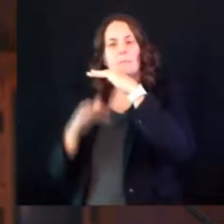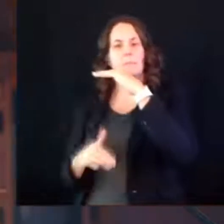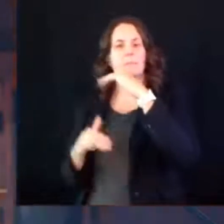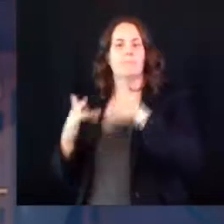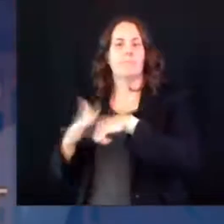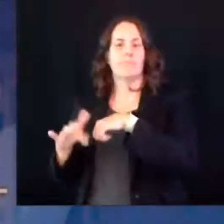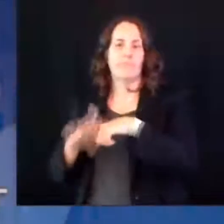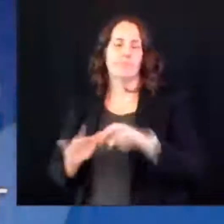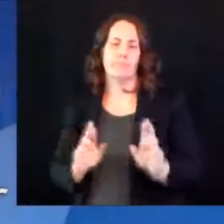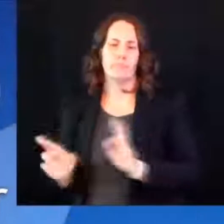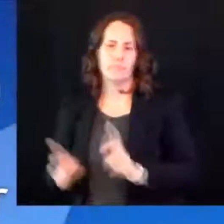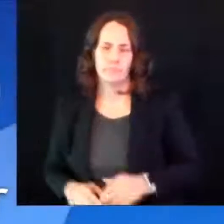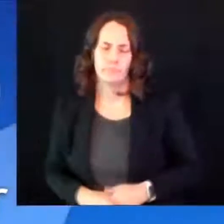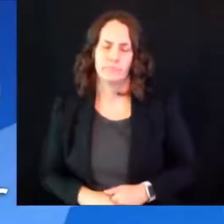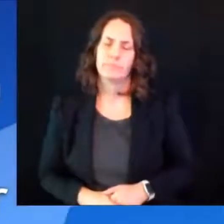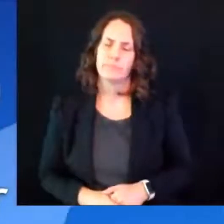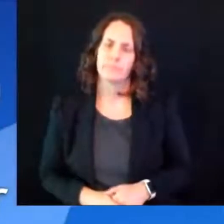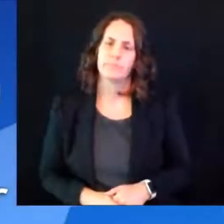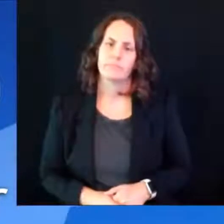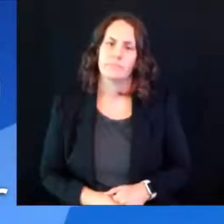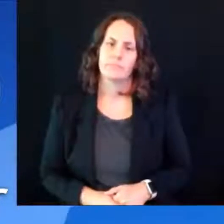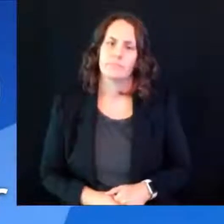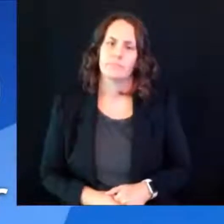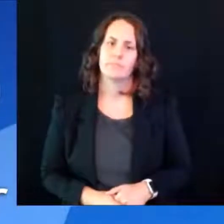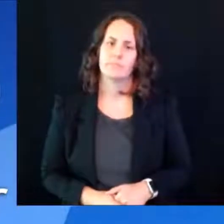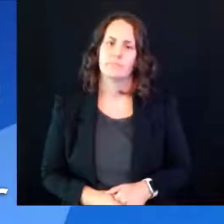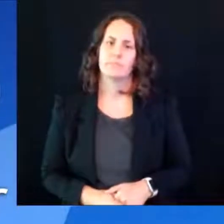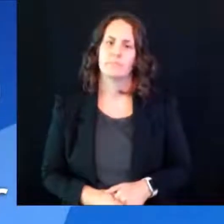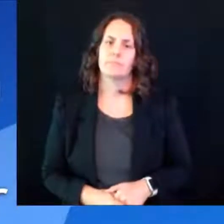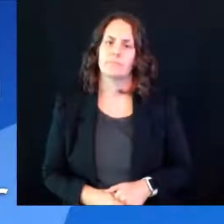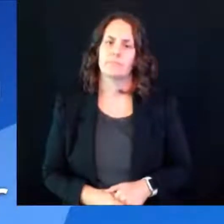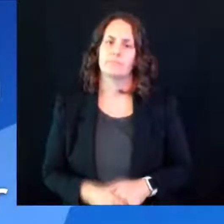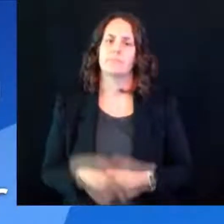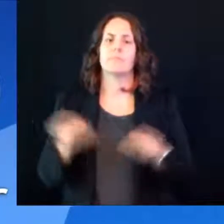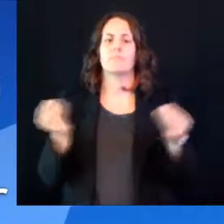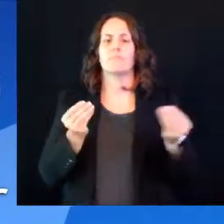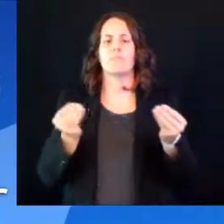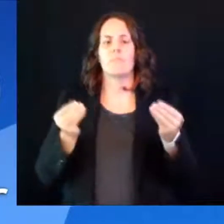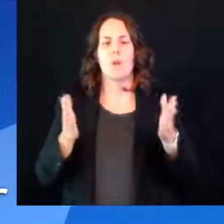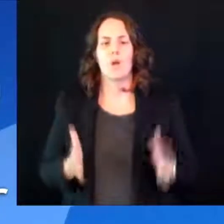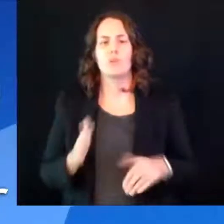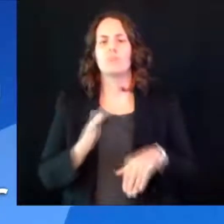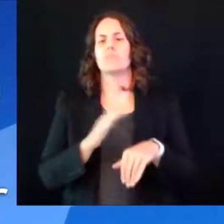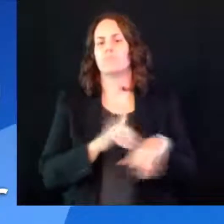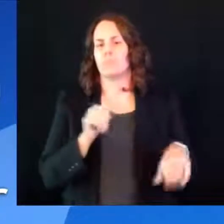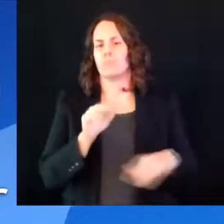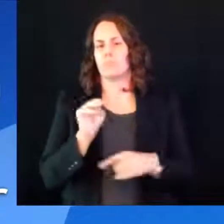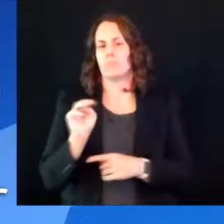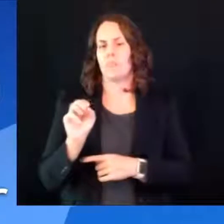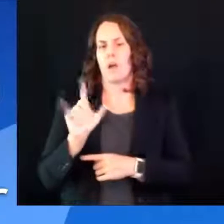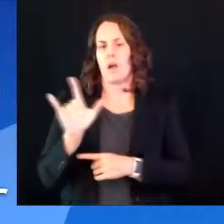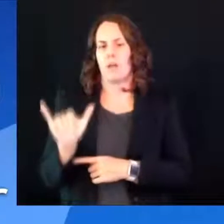All right, the next question goes to Molly Beck at the Milwaukee Journal-Sentinel. Molly?